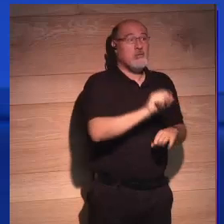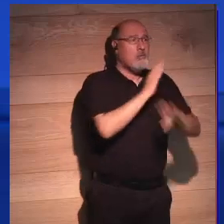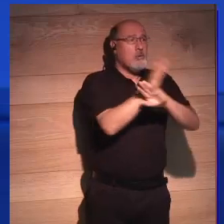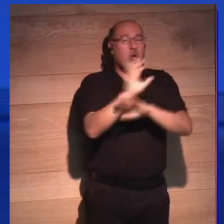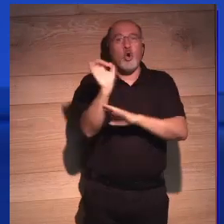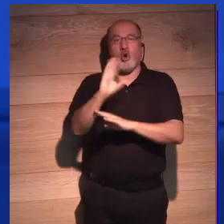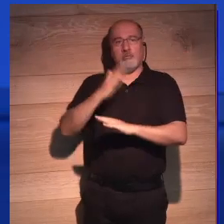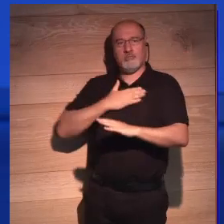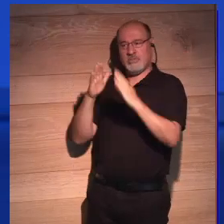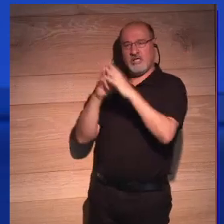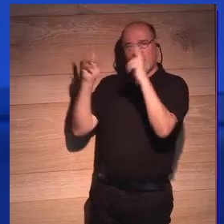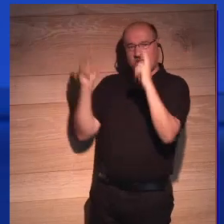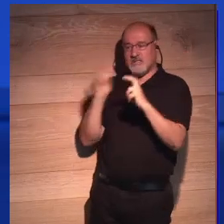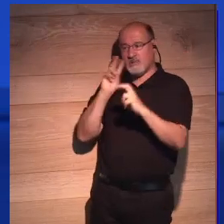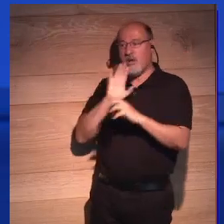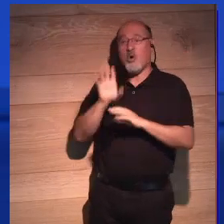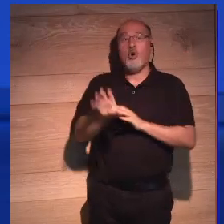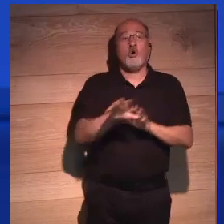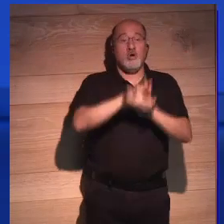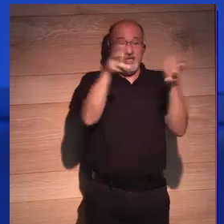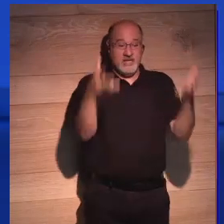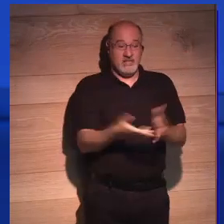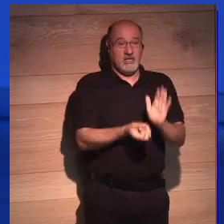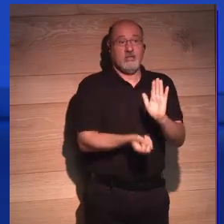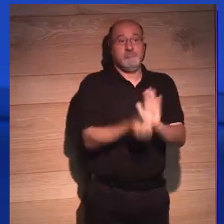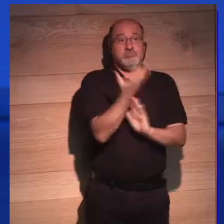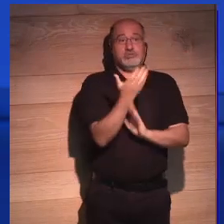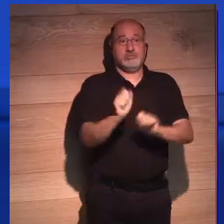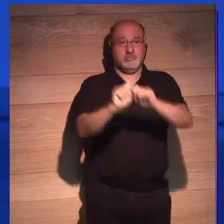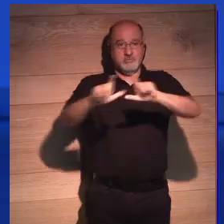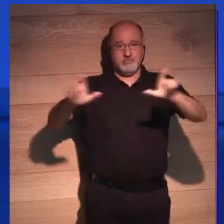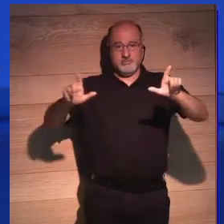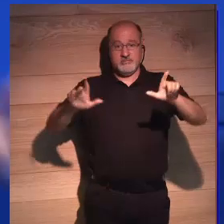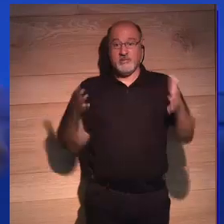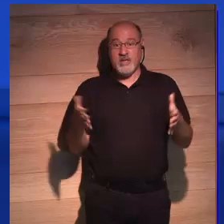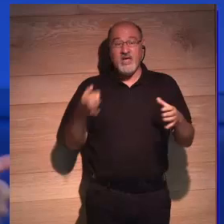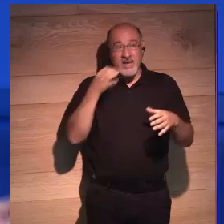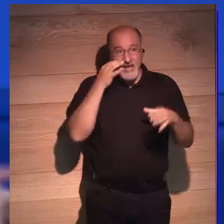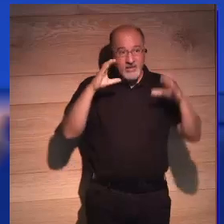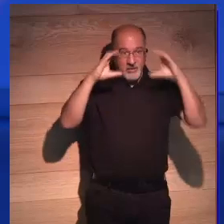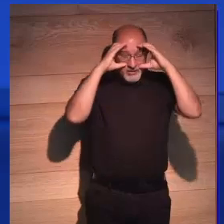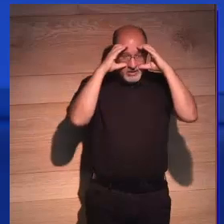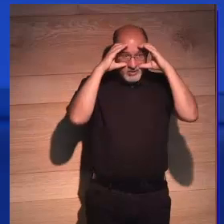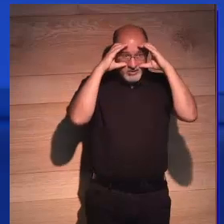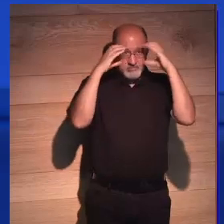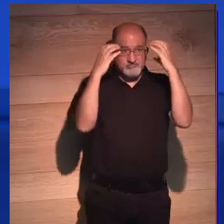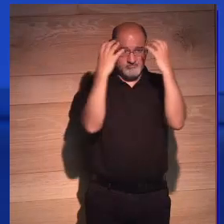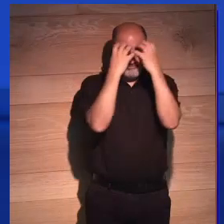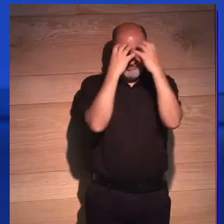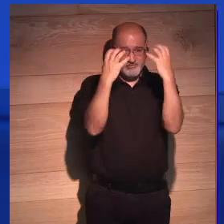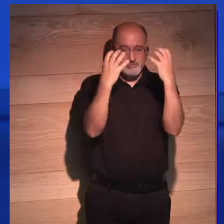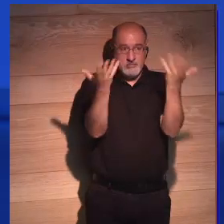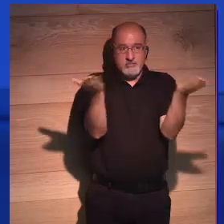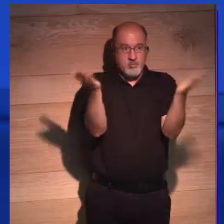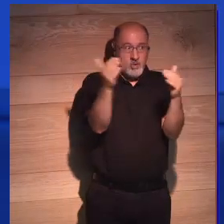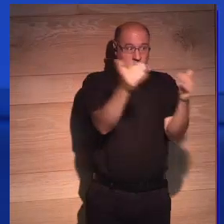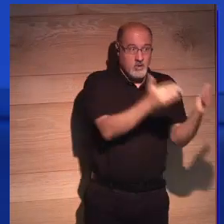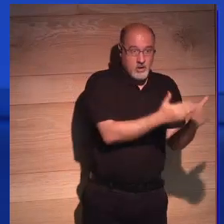that at all around VR right now. But it's growing, and we're really proud to be a part of that